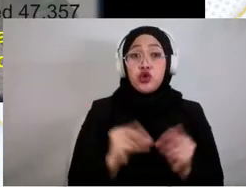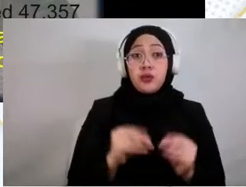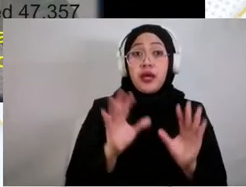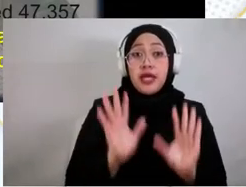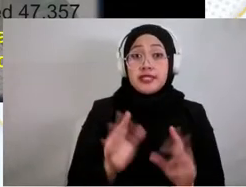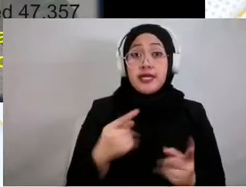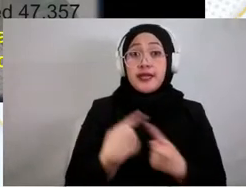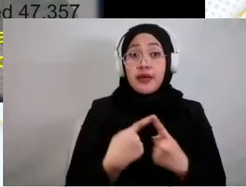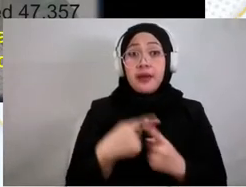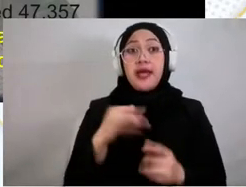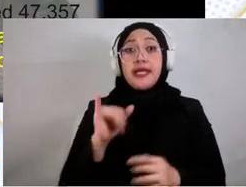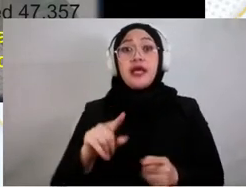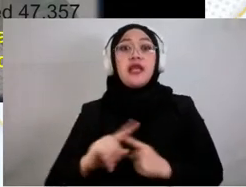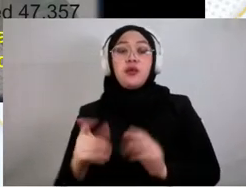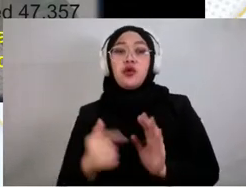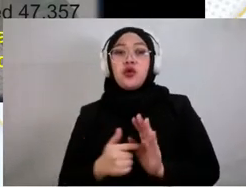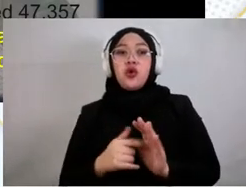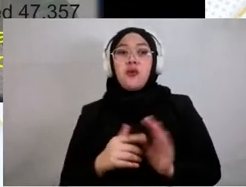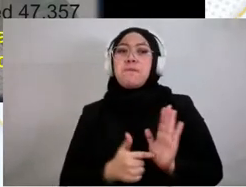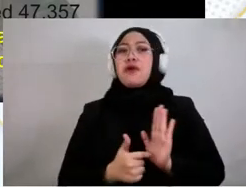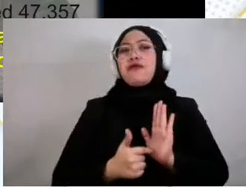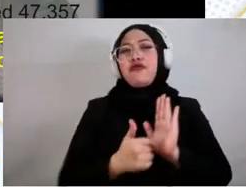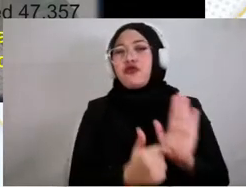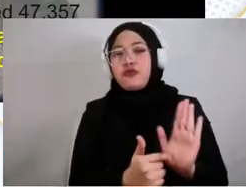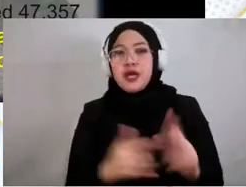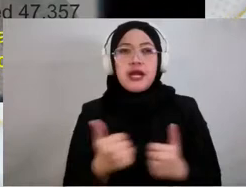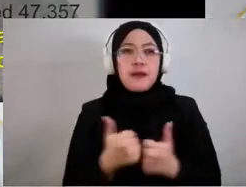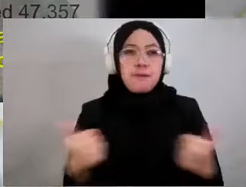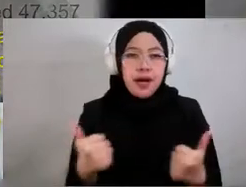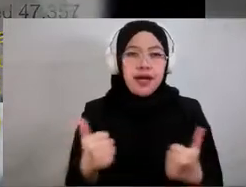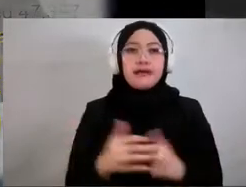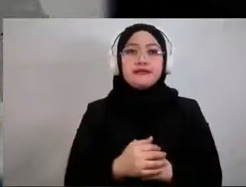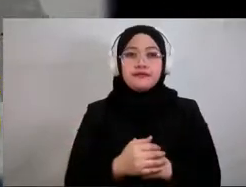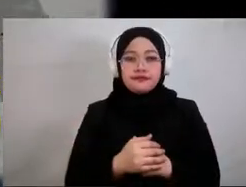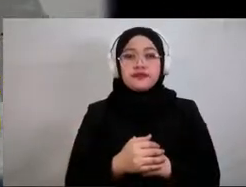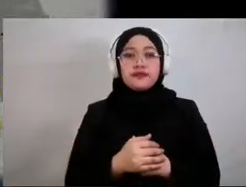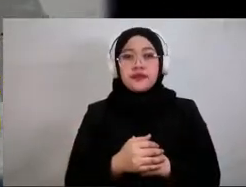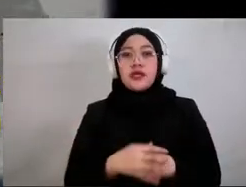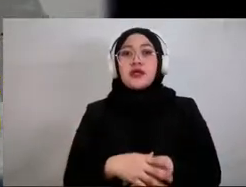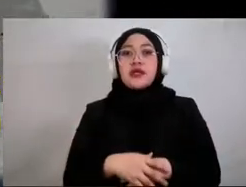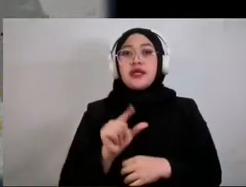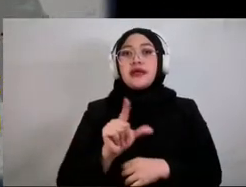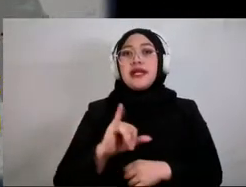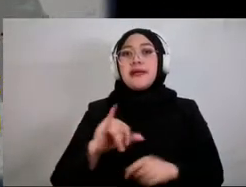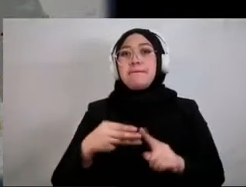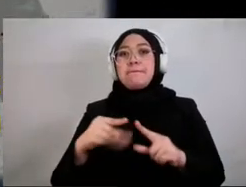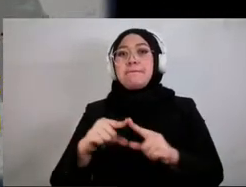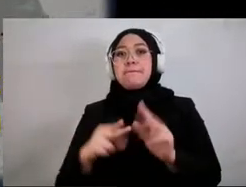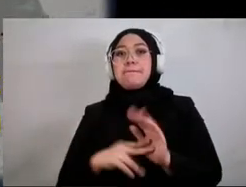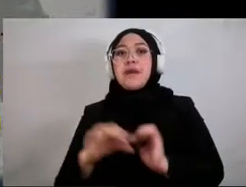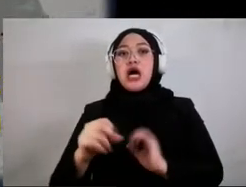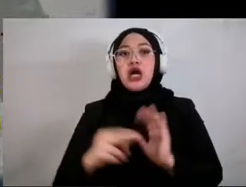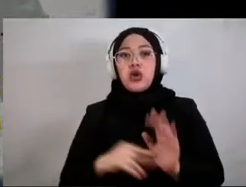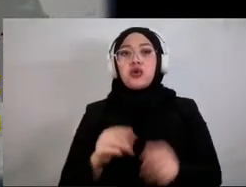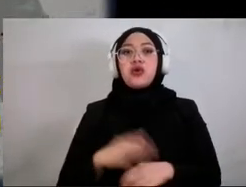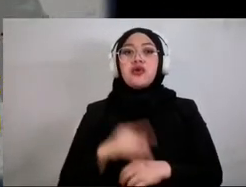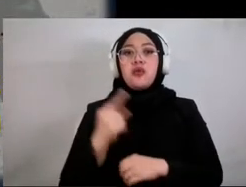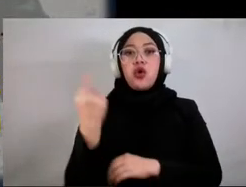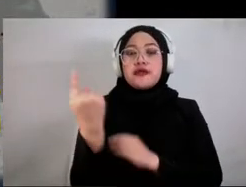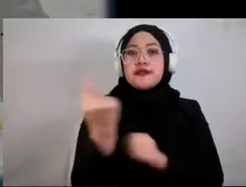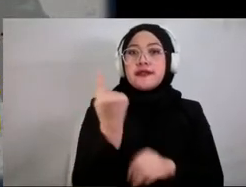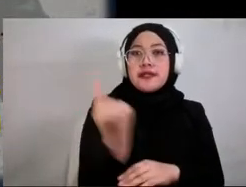in performance unit. Indonesia also deployed our naval vessels in Lebanon and transport helicopter in